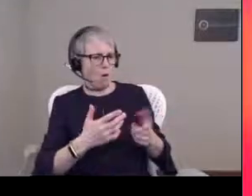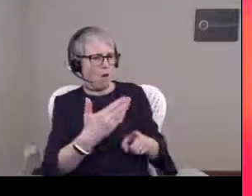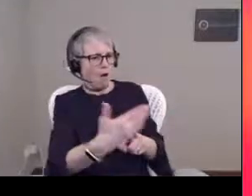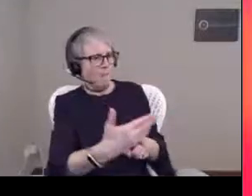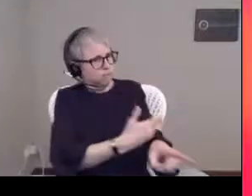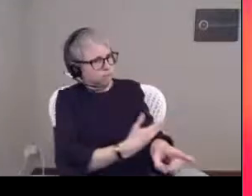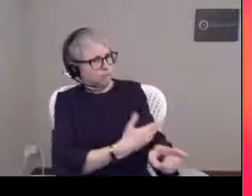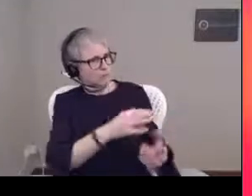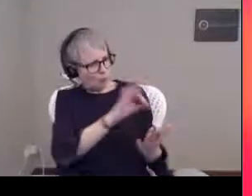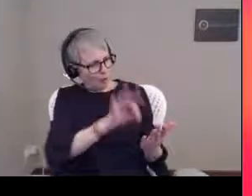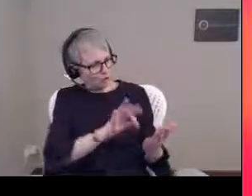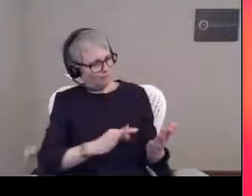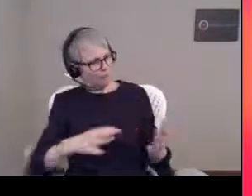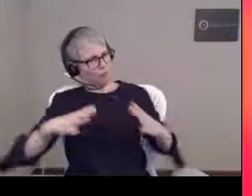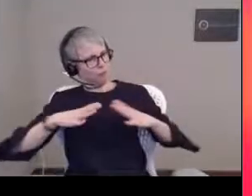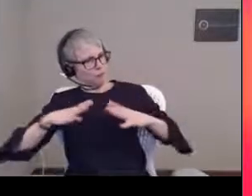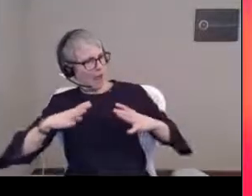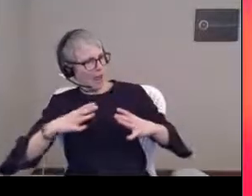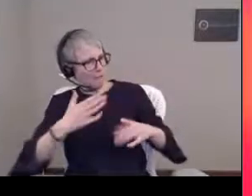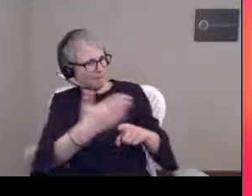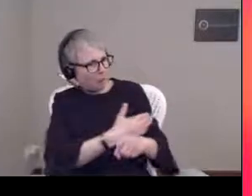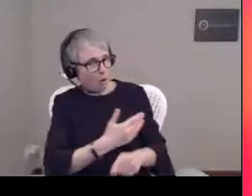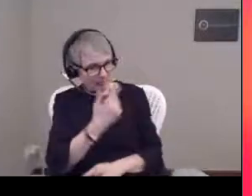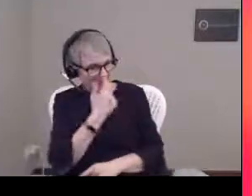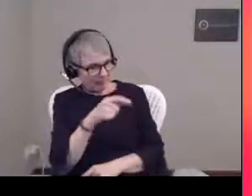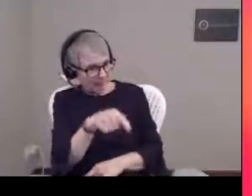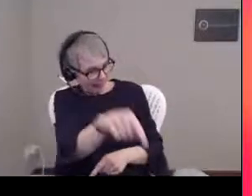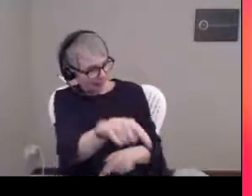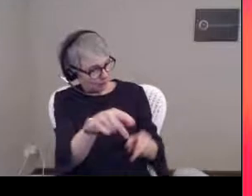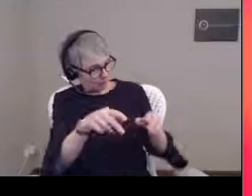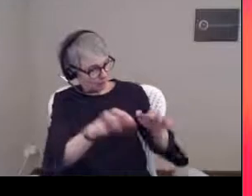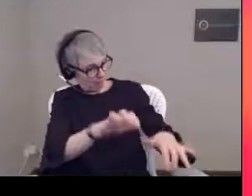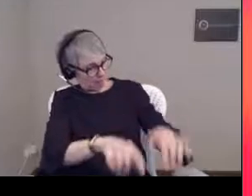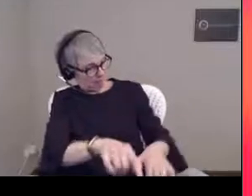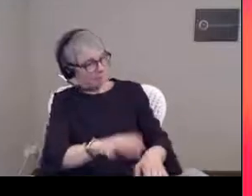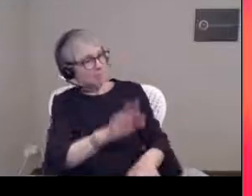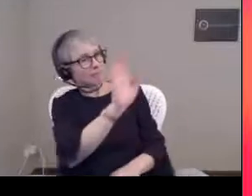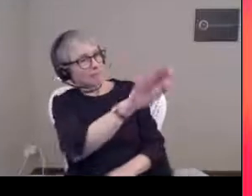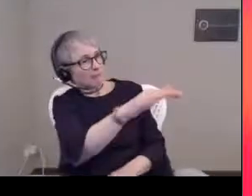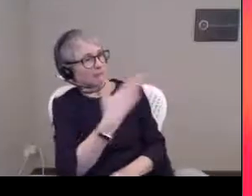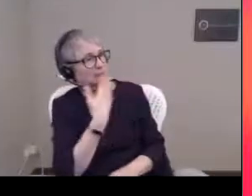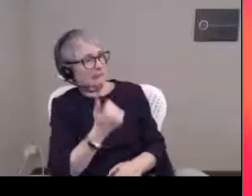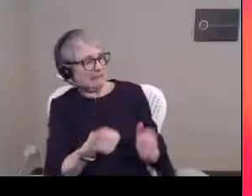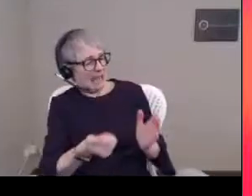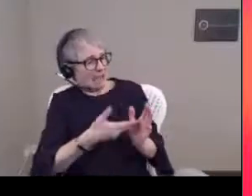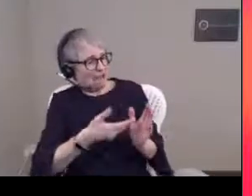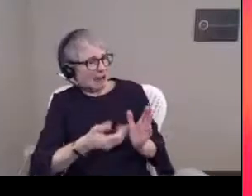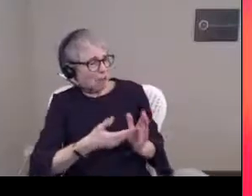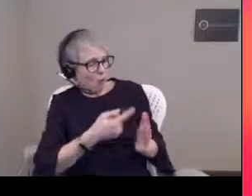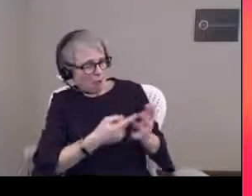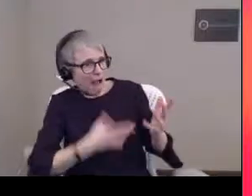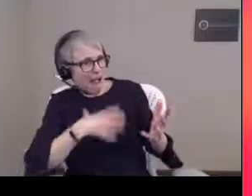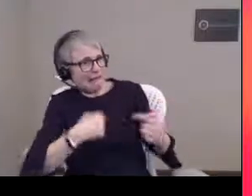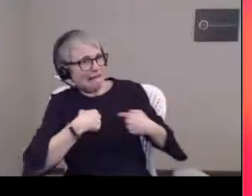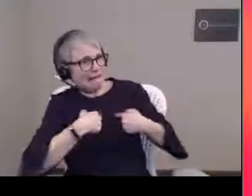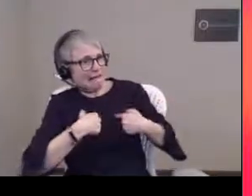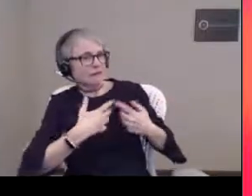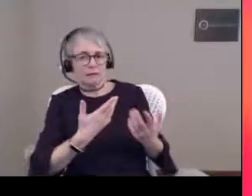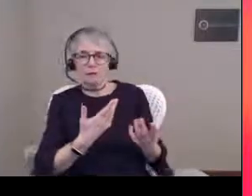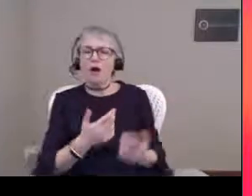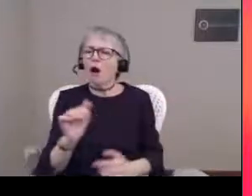with you and have that conversation? Absolutely. So we do include on the adverts the email address to get